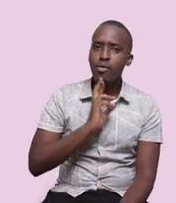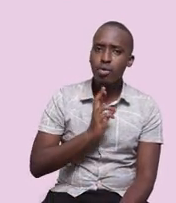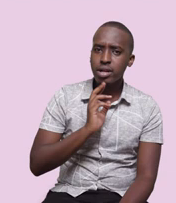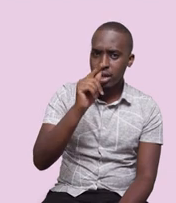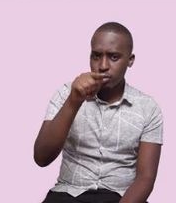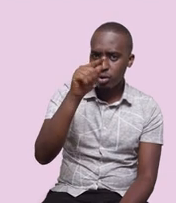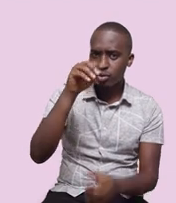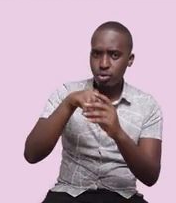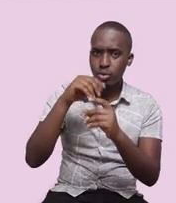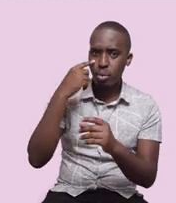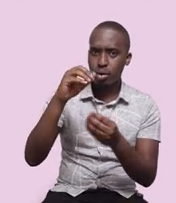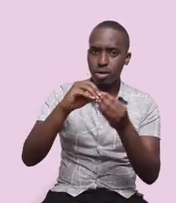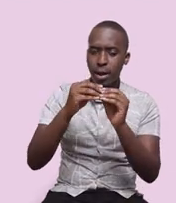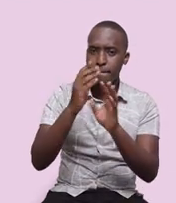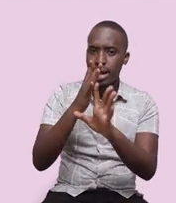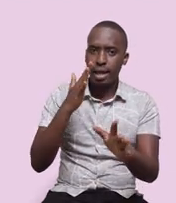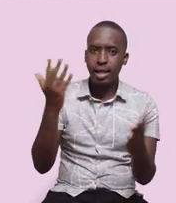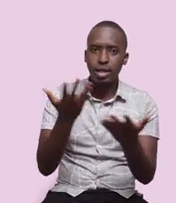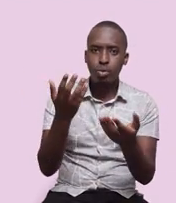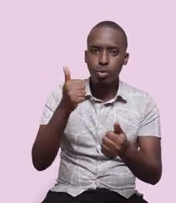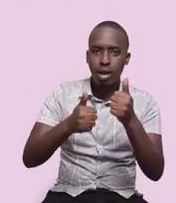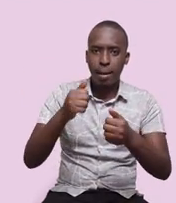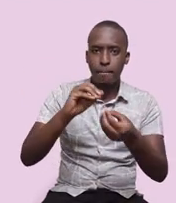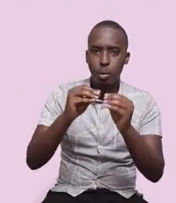this number line is on which number?